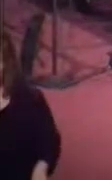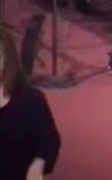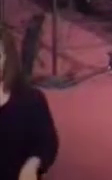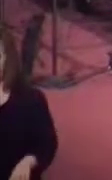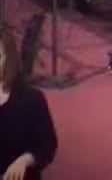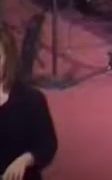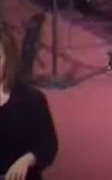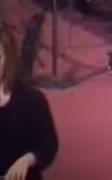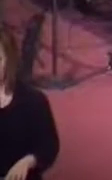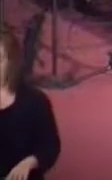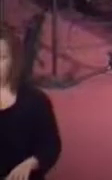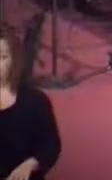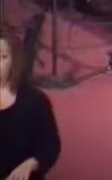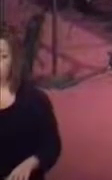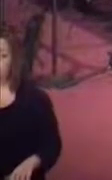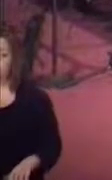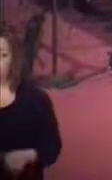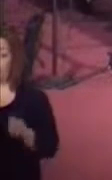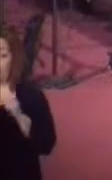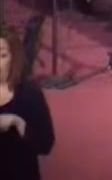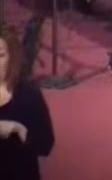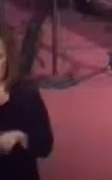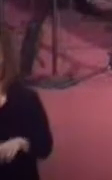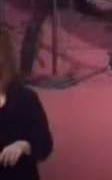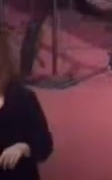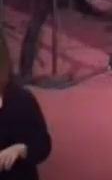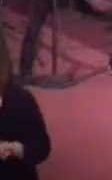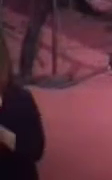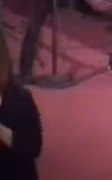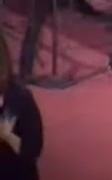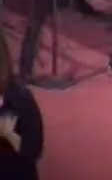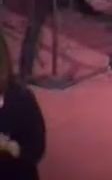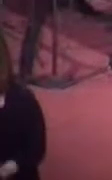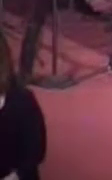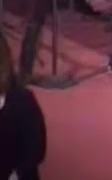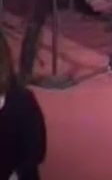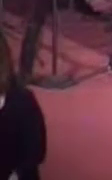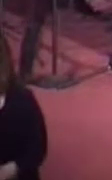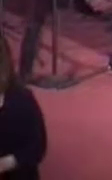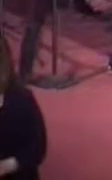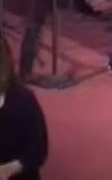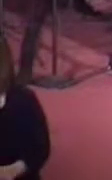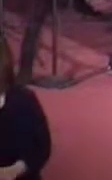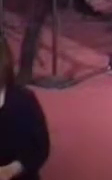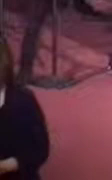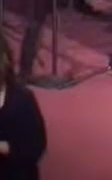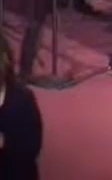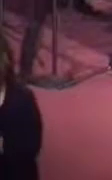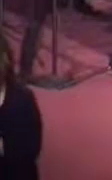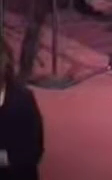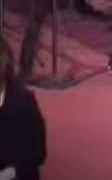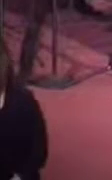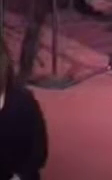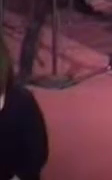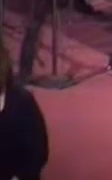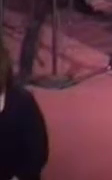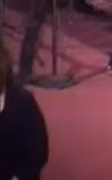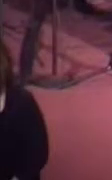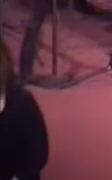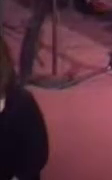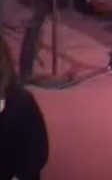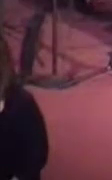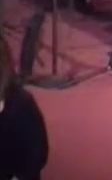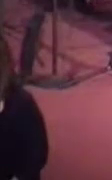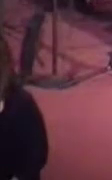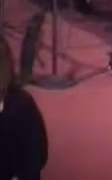look what happened to the king. It says in verse 18, the king returned to his palace and spent the night without eating and without